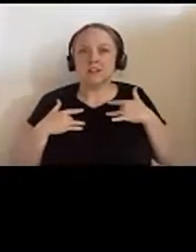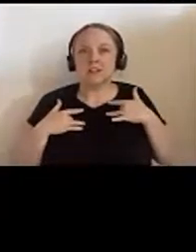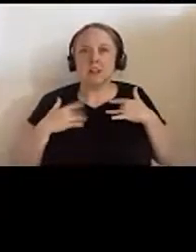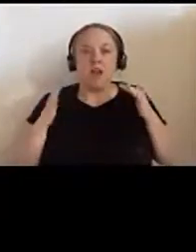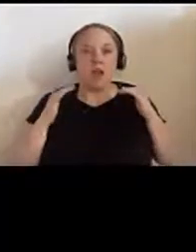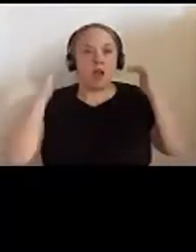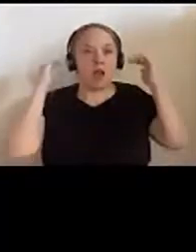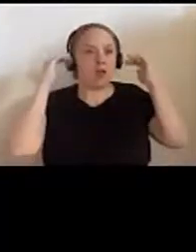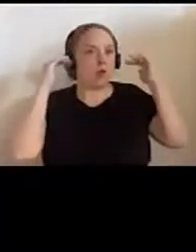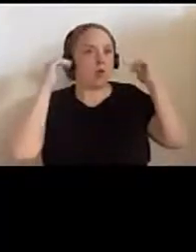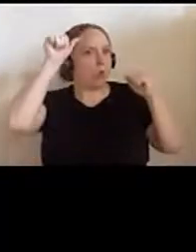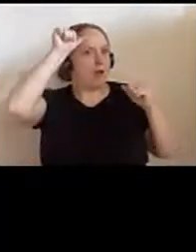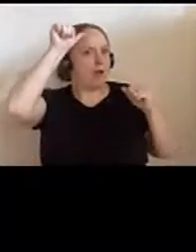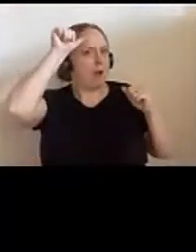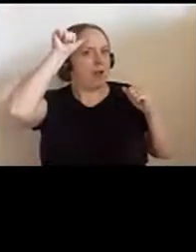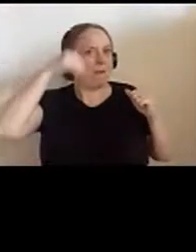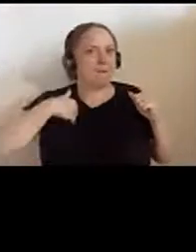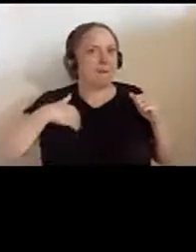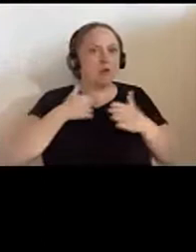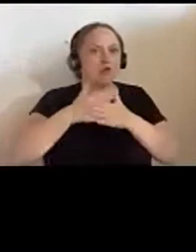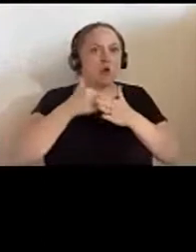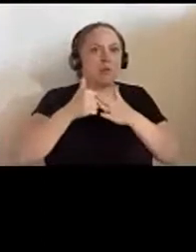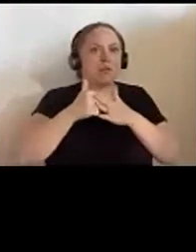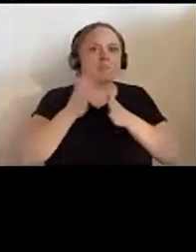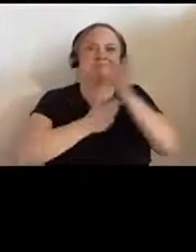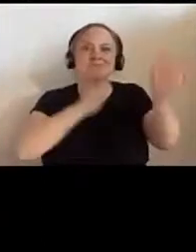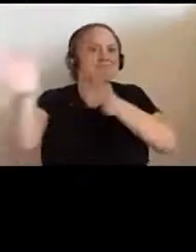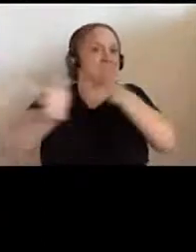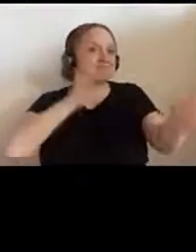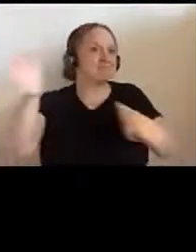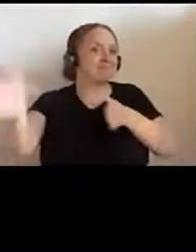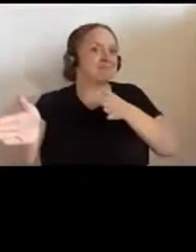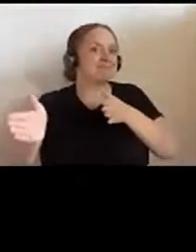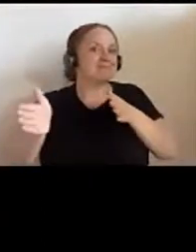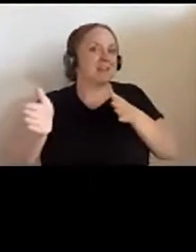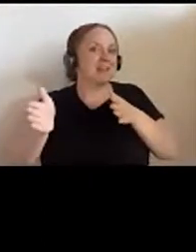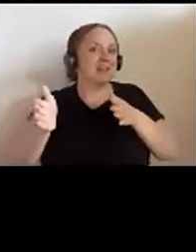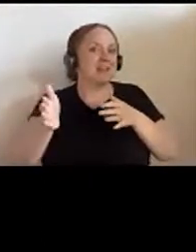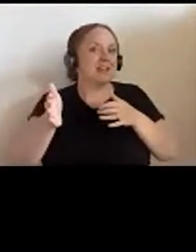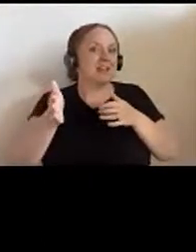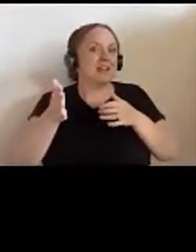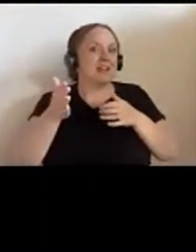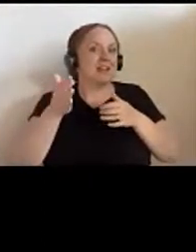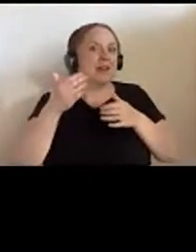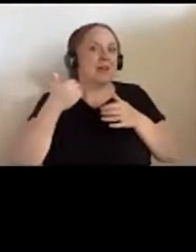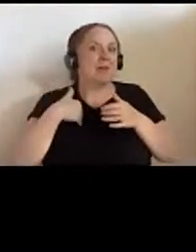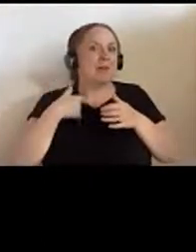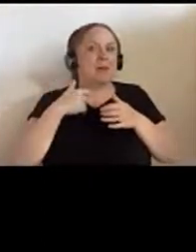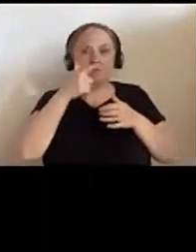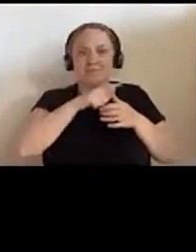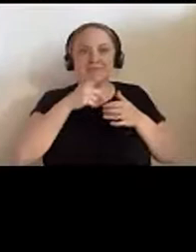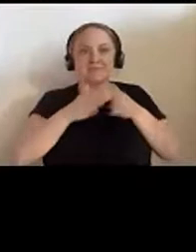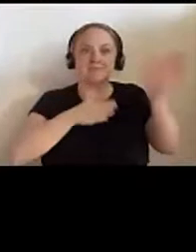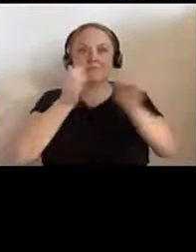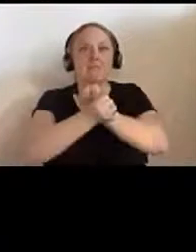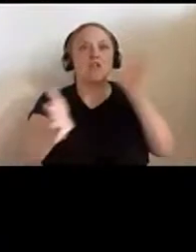awareness around people who are usually able to be mobile, and for people who have the privilege of being able to move around freely,